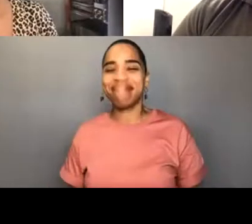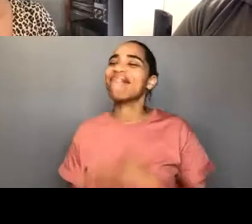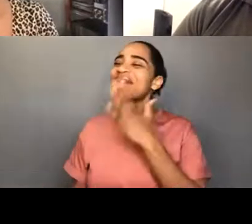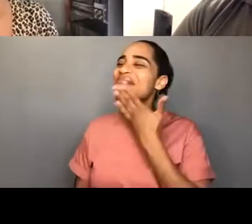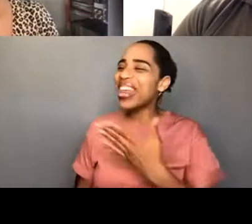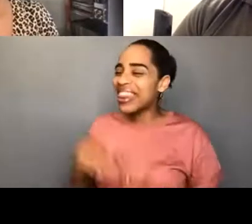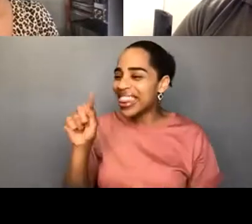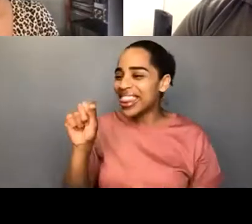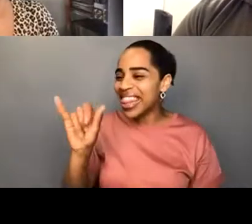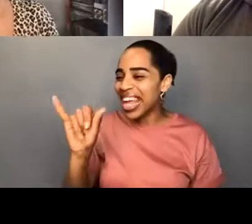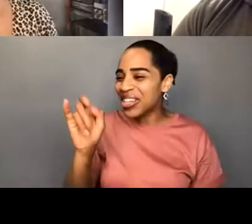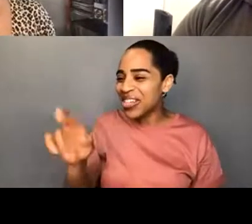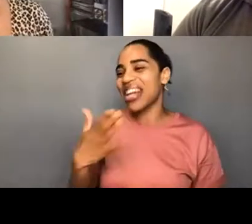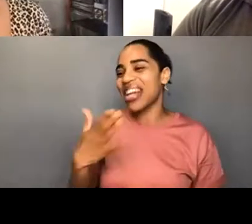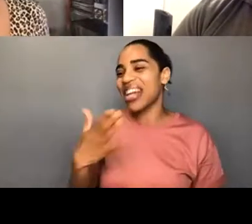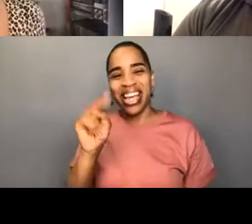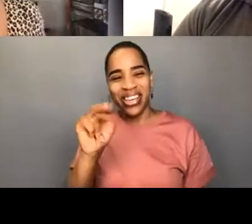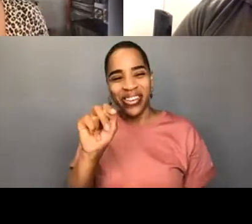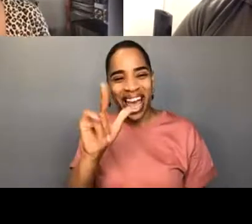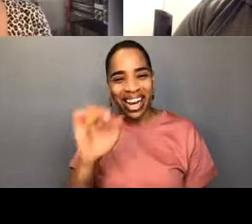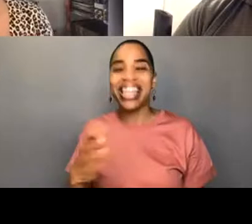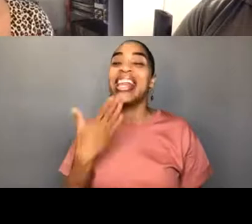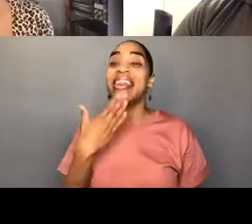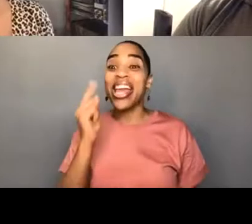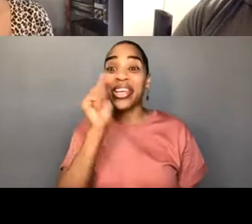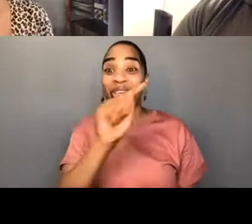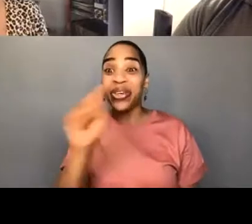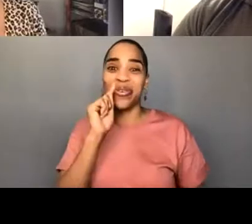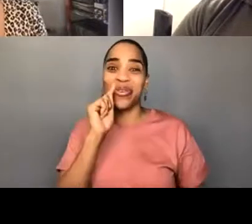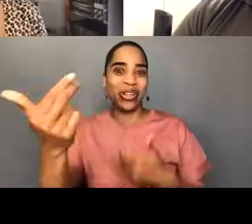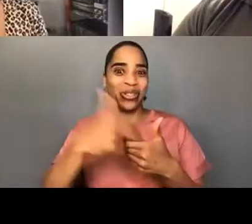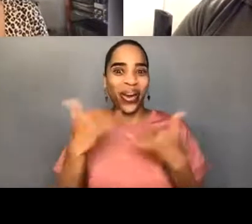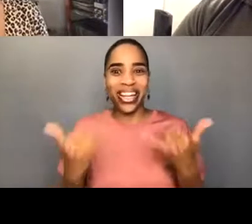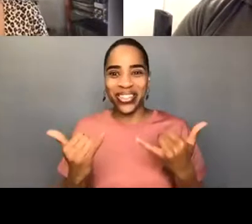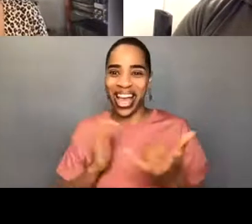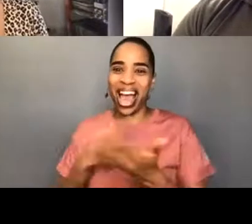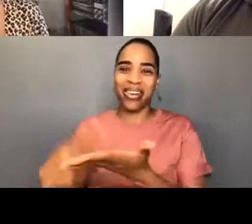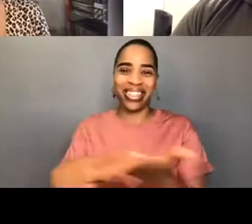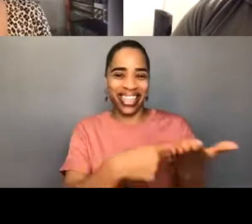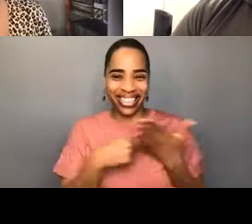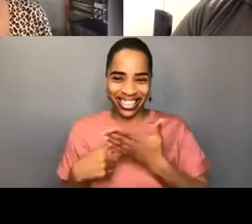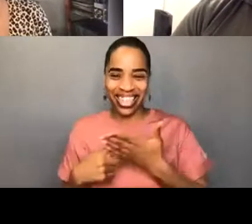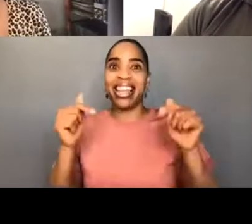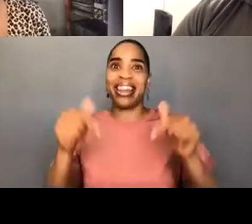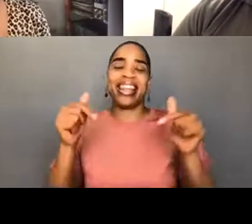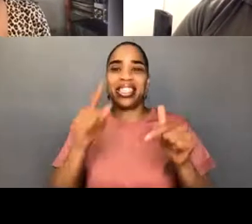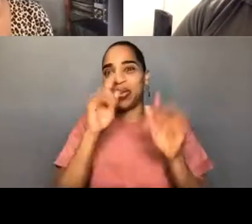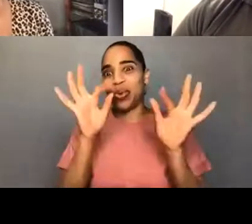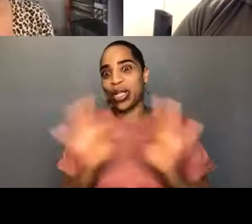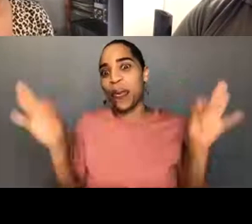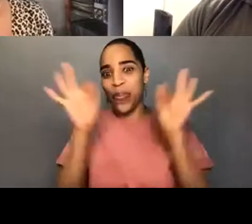Tyler, and thank you, Natalie, for that introduction, and thank you, everyone, for joining the talk today and for holding this important